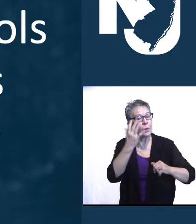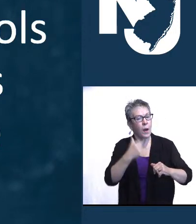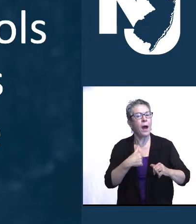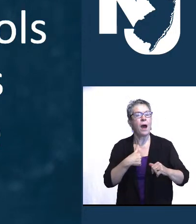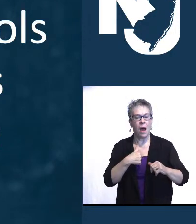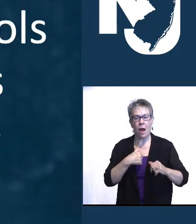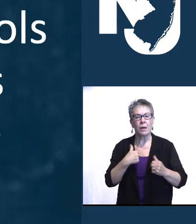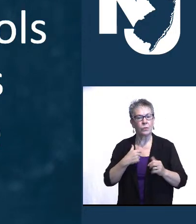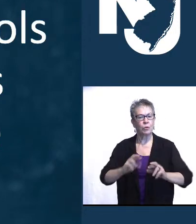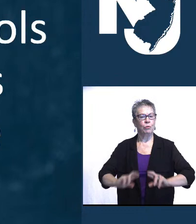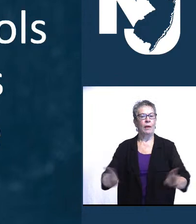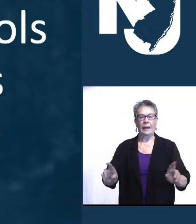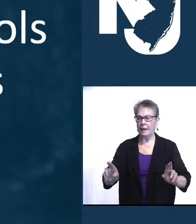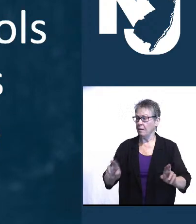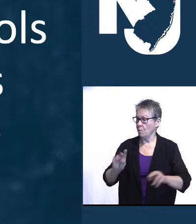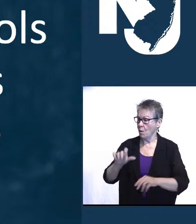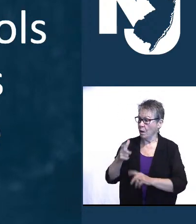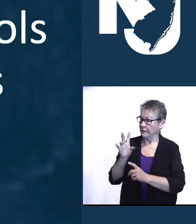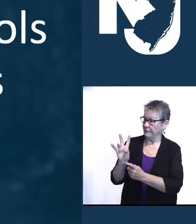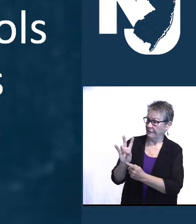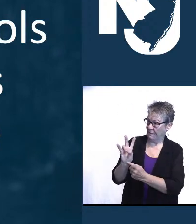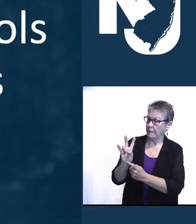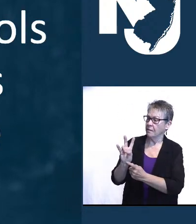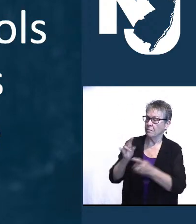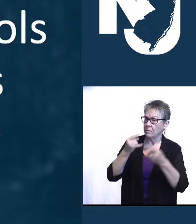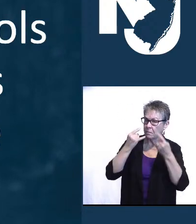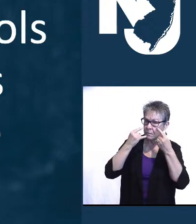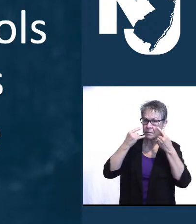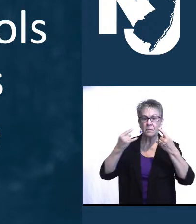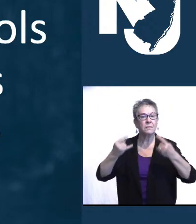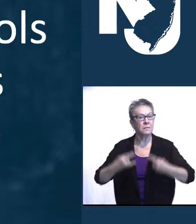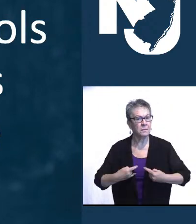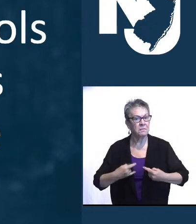the statewide requirement that all students, educators, staff,